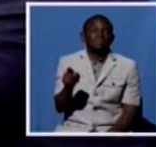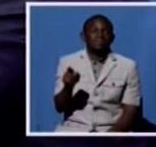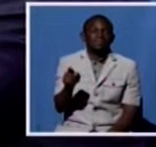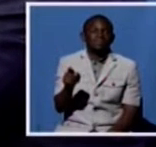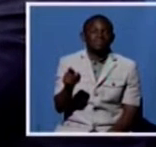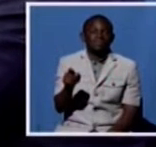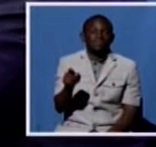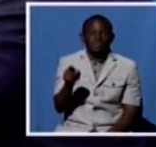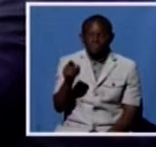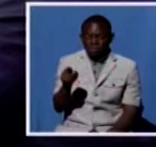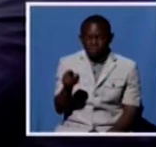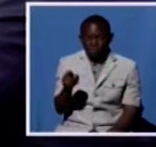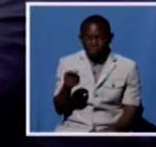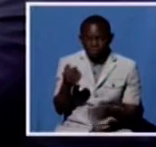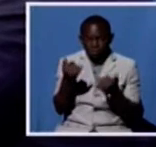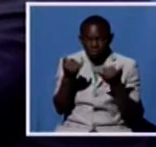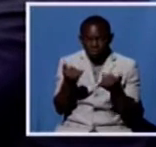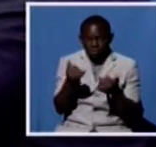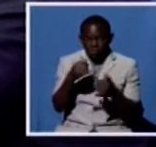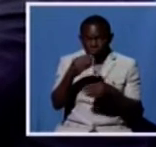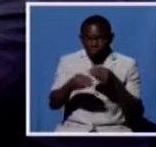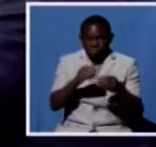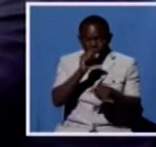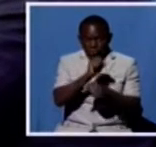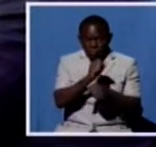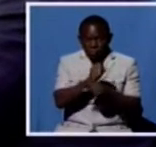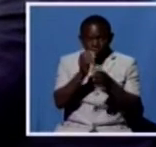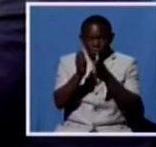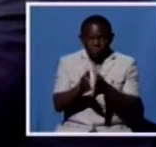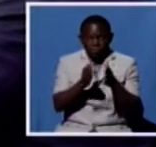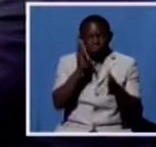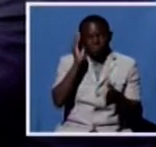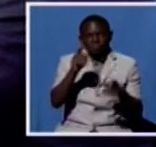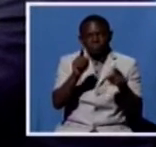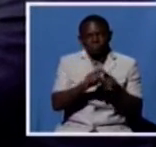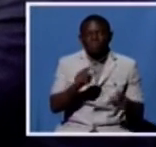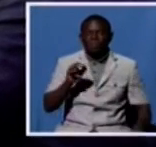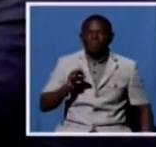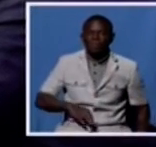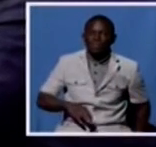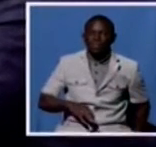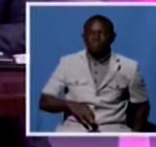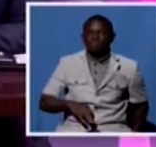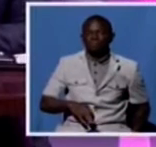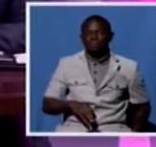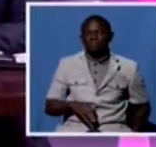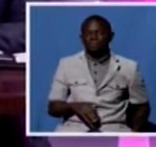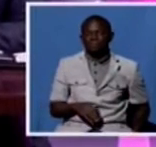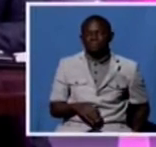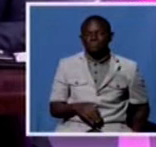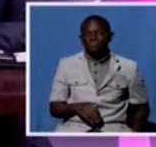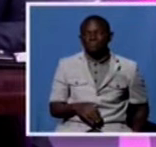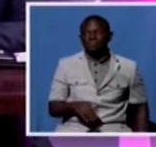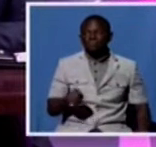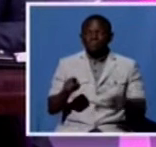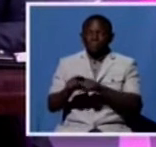that fund. So the worker, you and me, will also benefit from that. But at the same time, it has provided a gap in terms of financing to